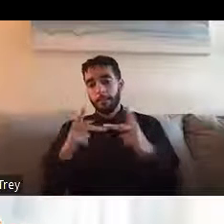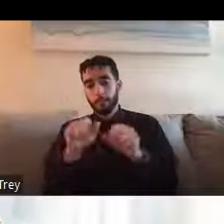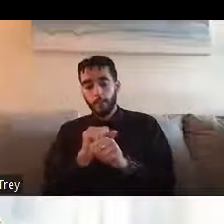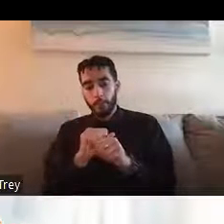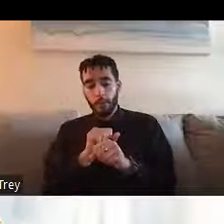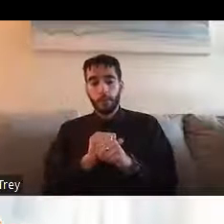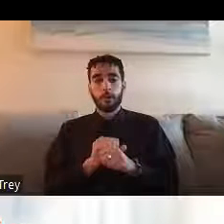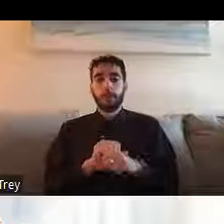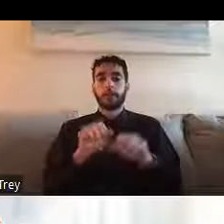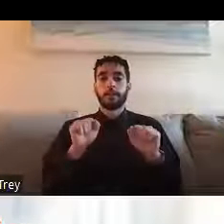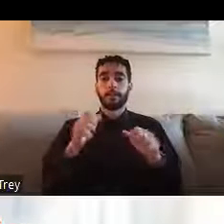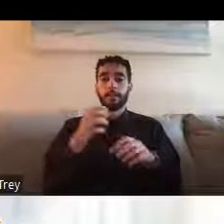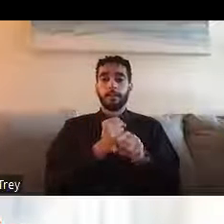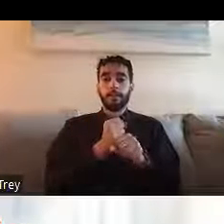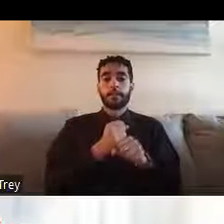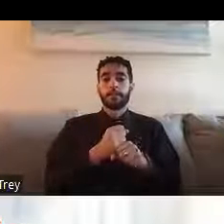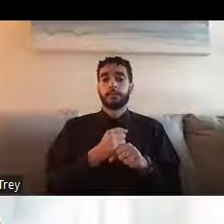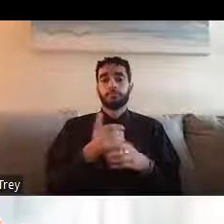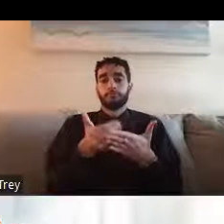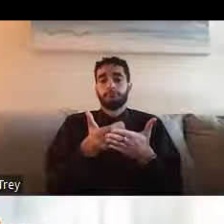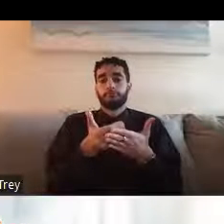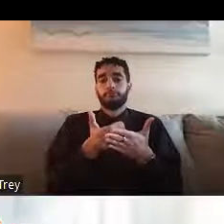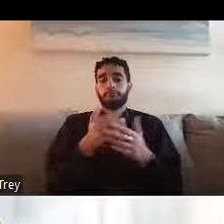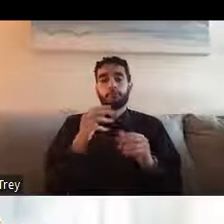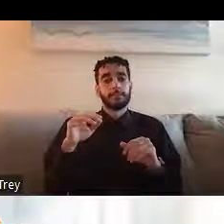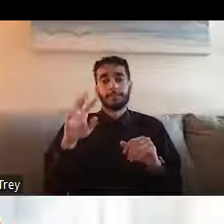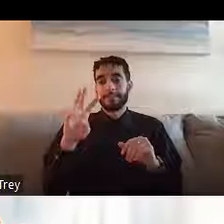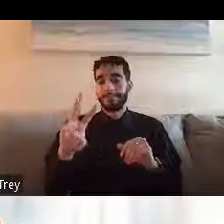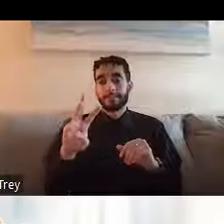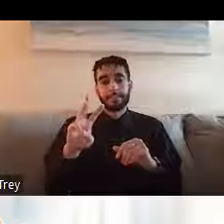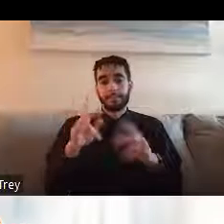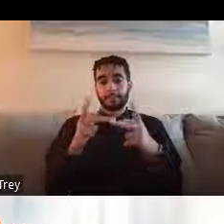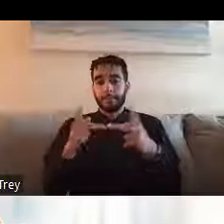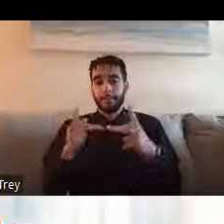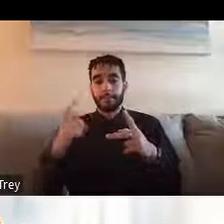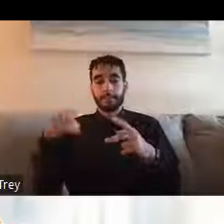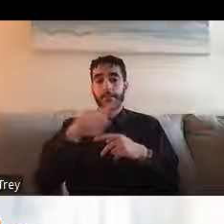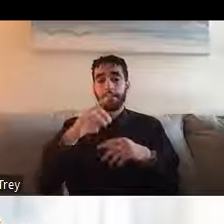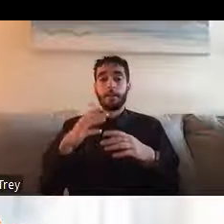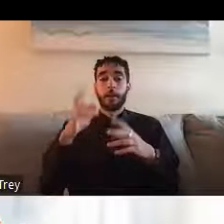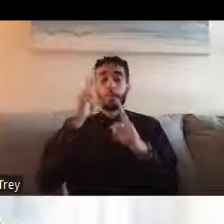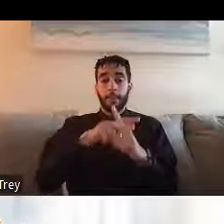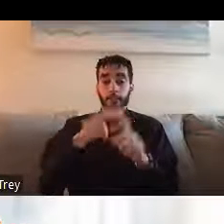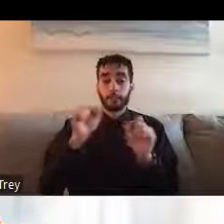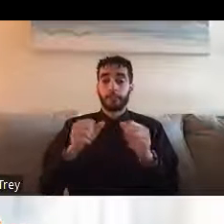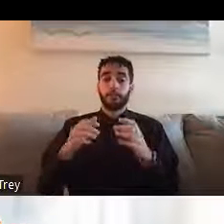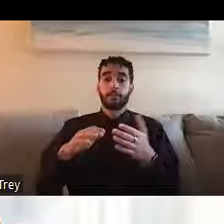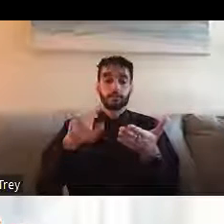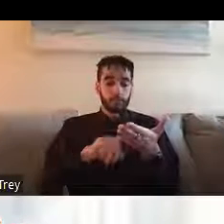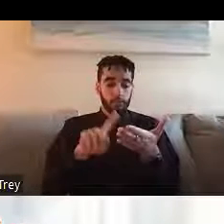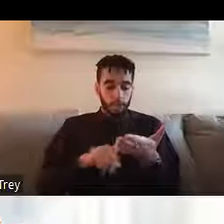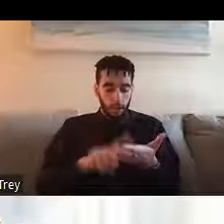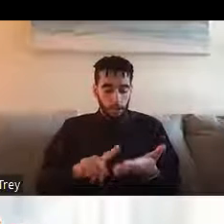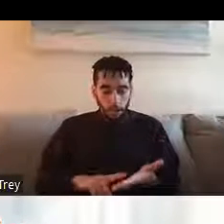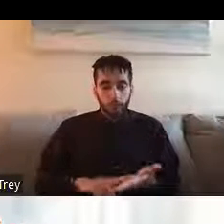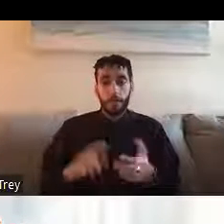an additional 6 new local health departments through a competitive request for applications process. And with the addition of the CDC BOLD funding,